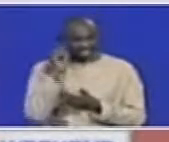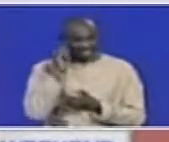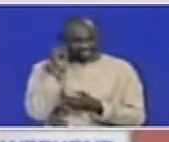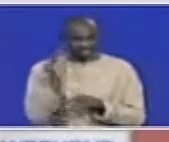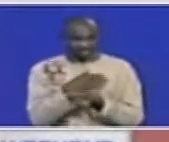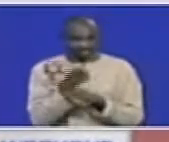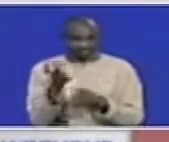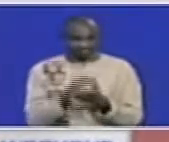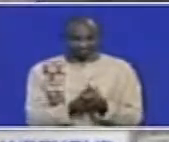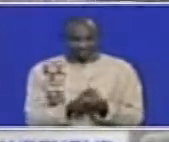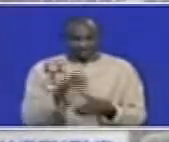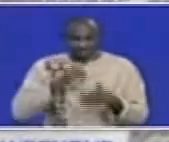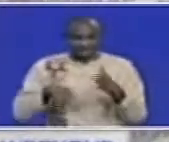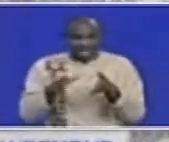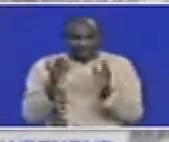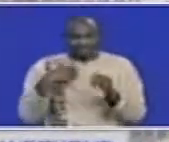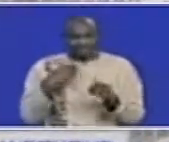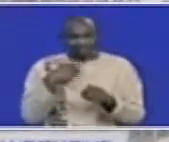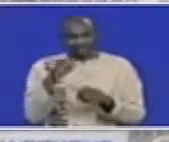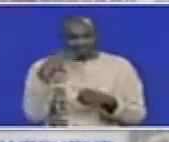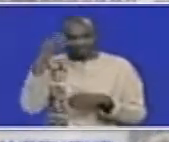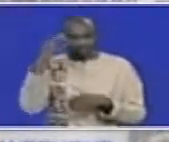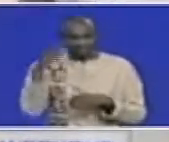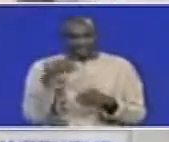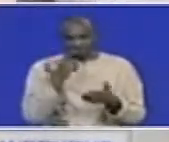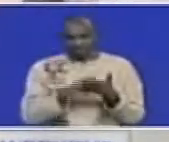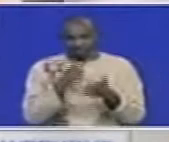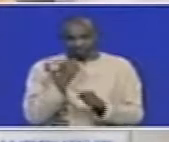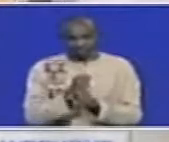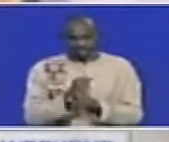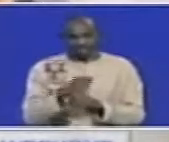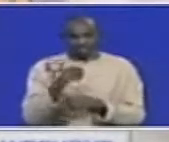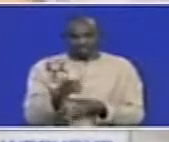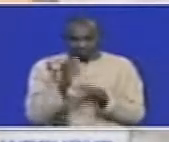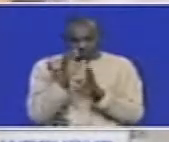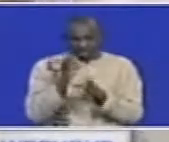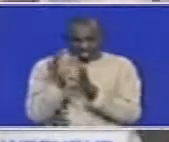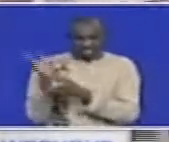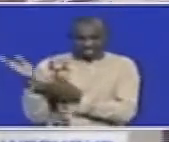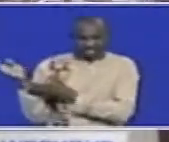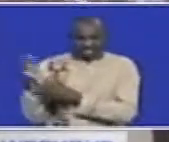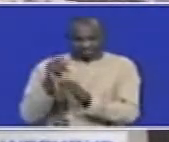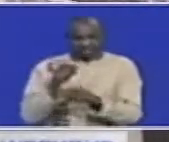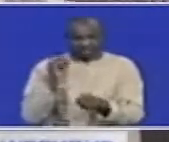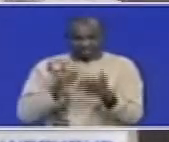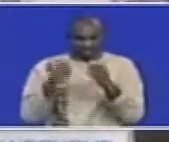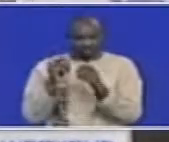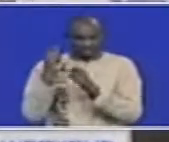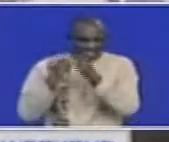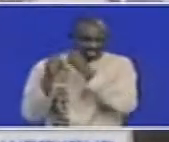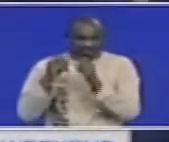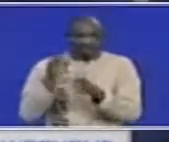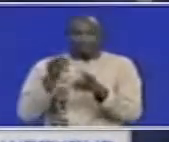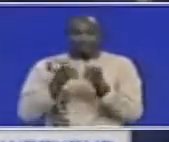And what a way to capture the moments for the future references. A guard of Morse could not miss to quench their traditional male